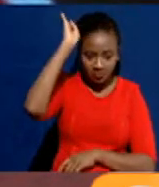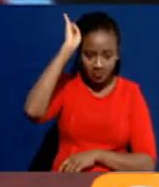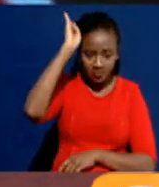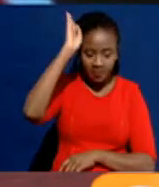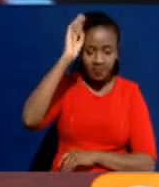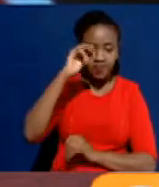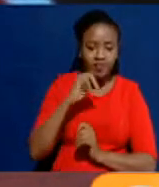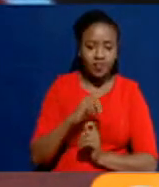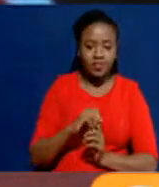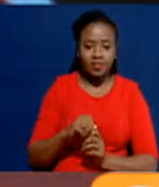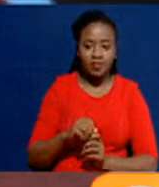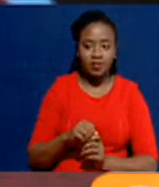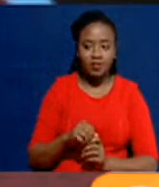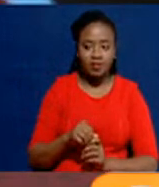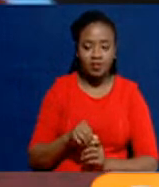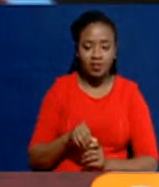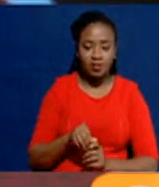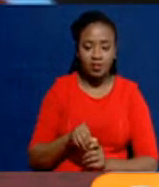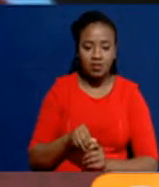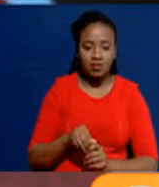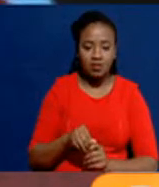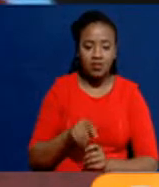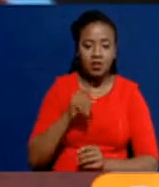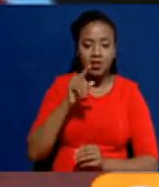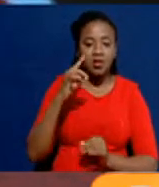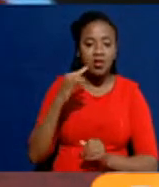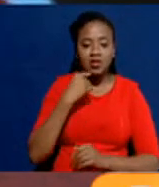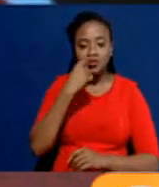who, it said,